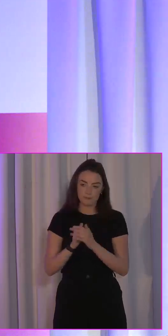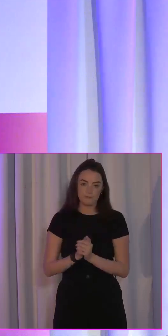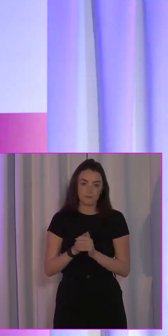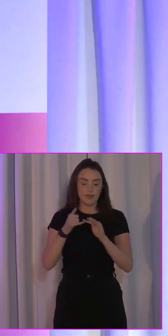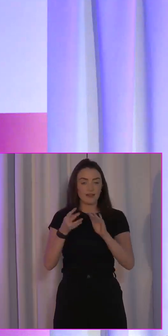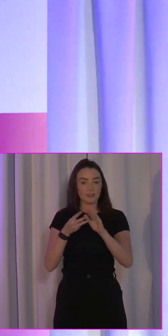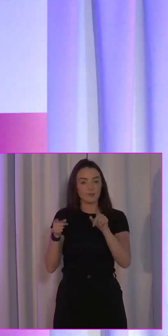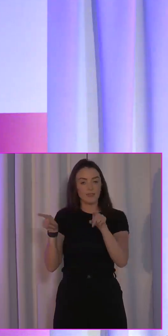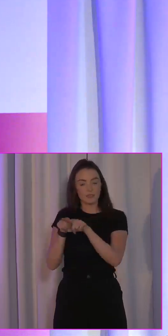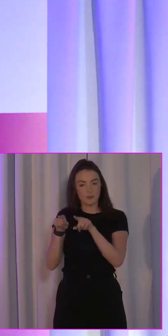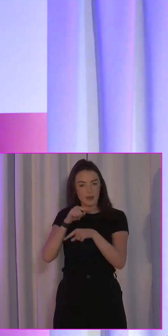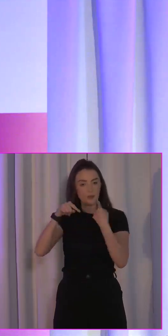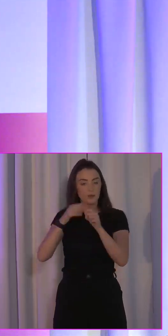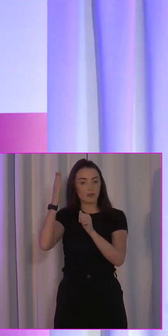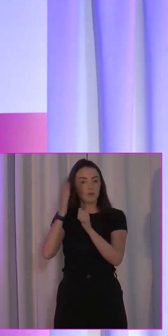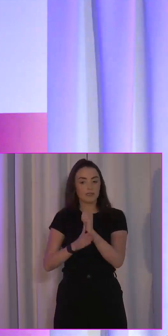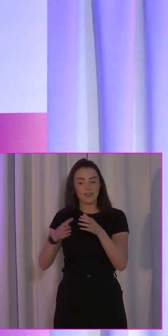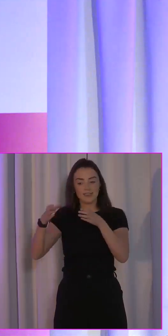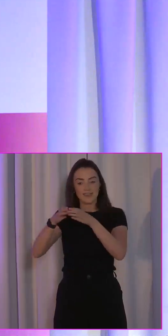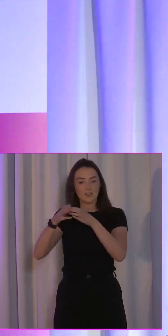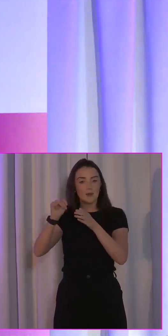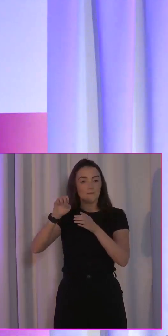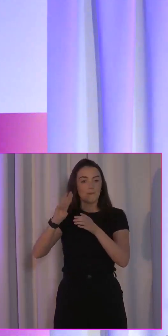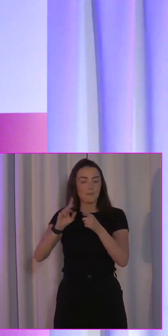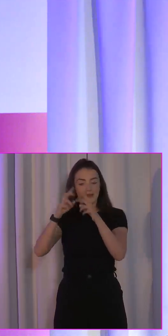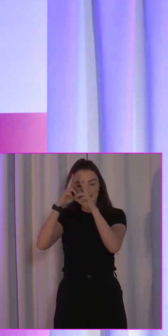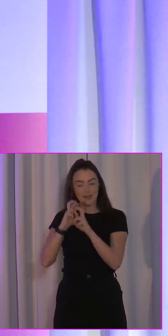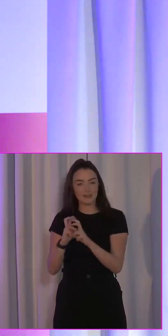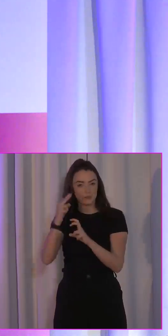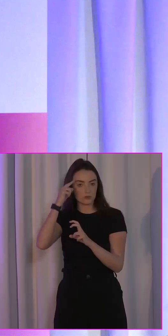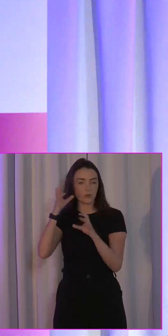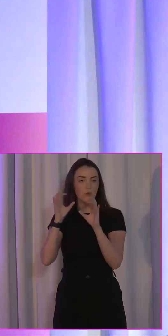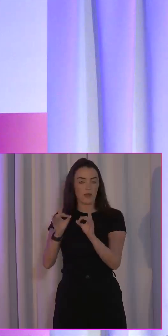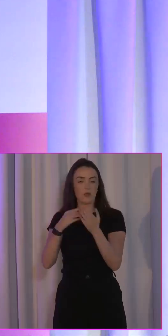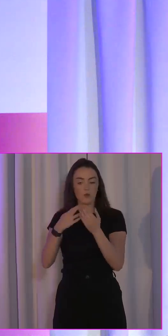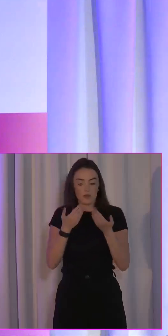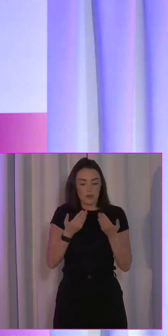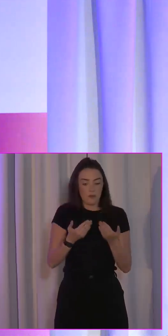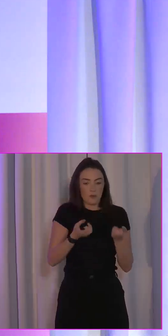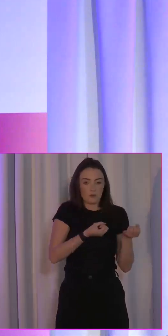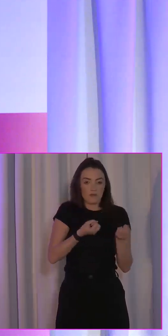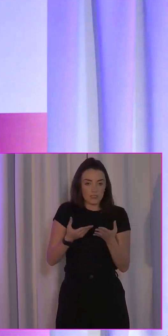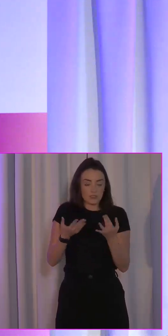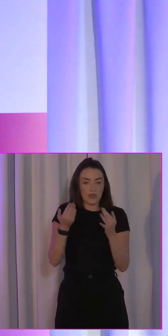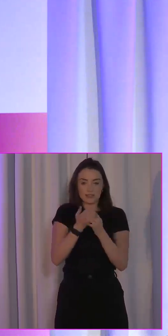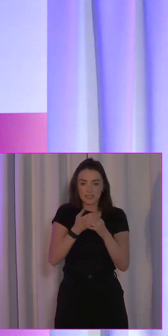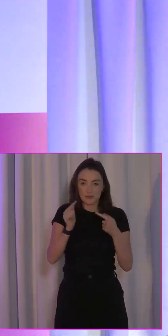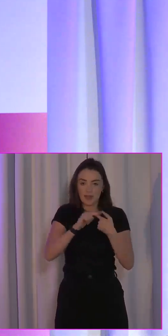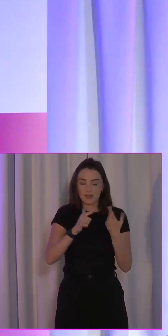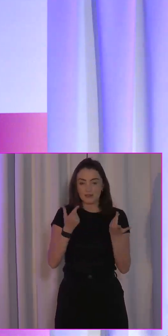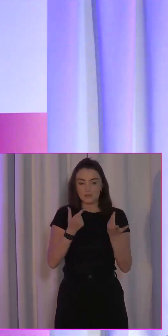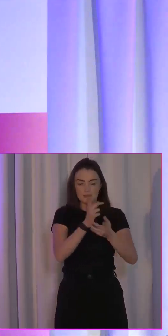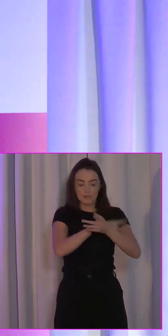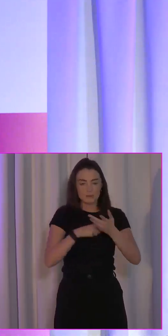last week, we have completed a sector mapping analysis to understand current provisions of accessible and inclusive tourism,